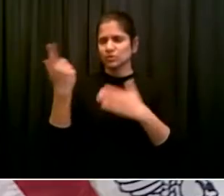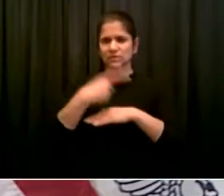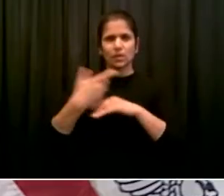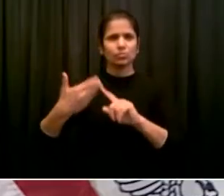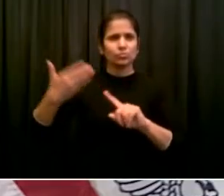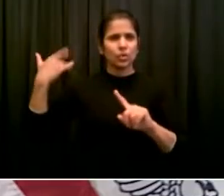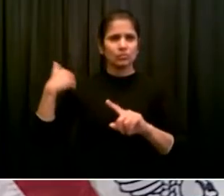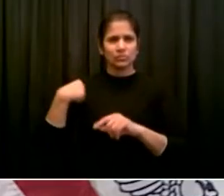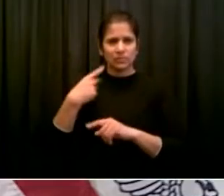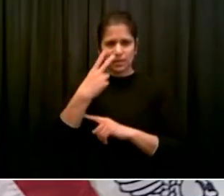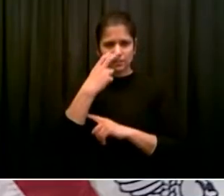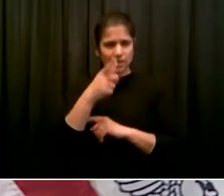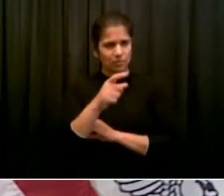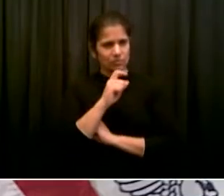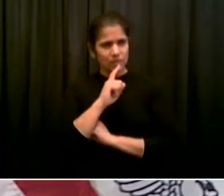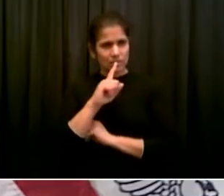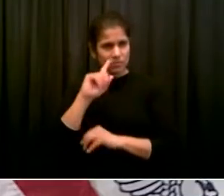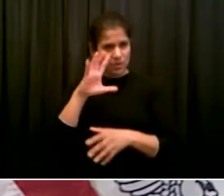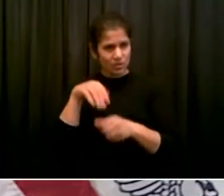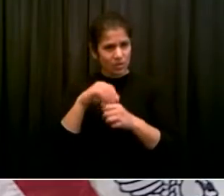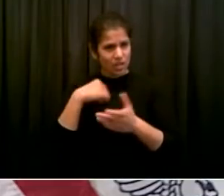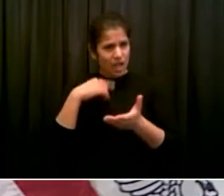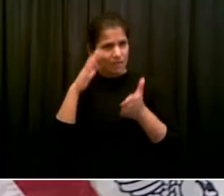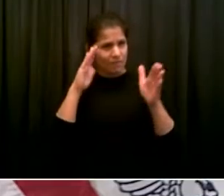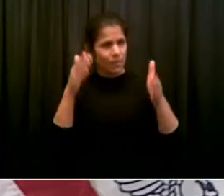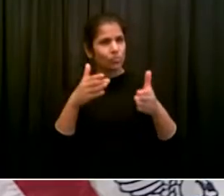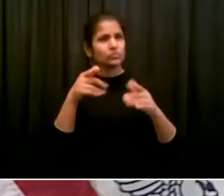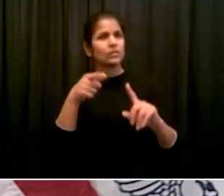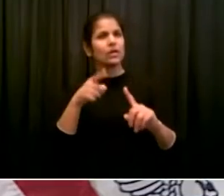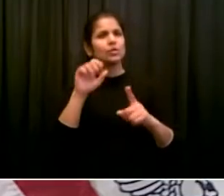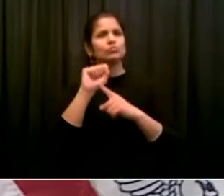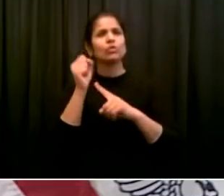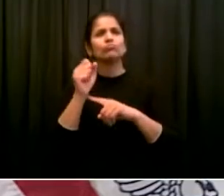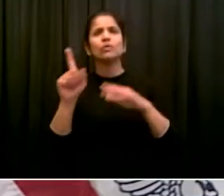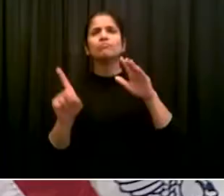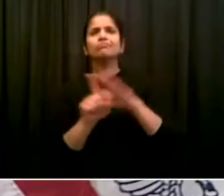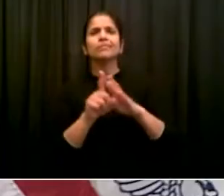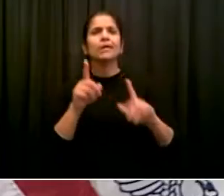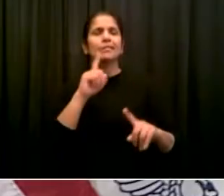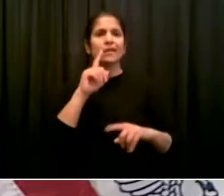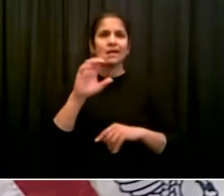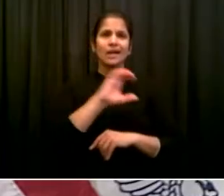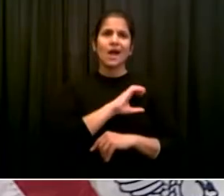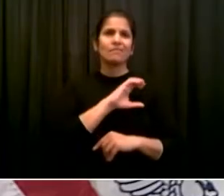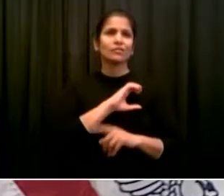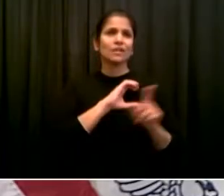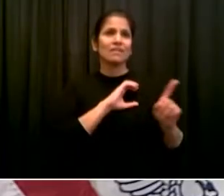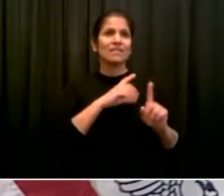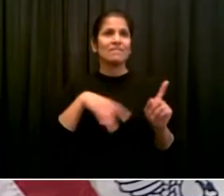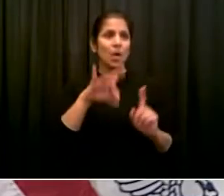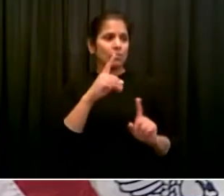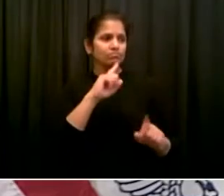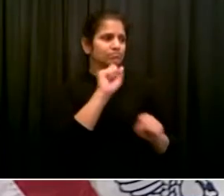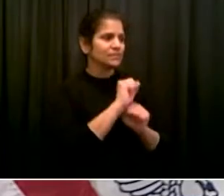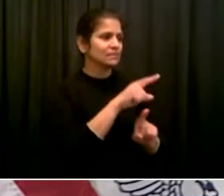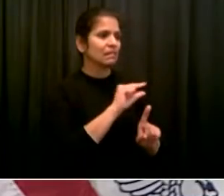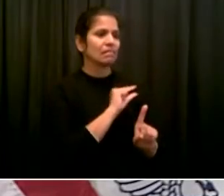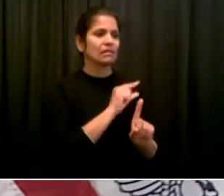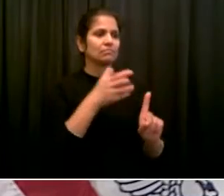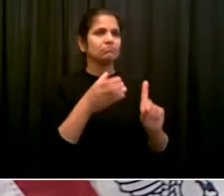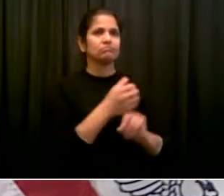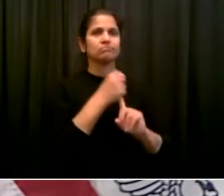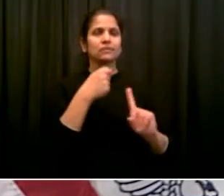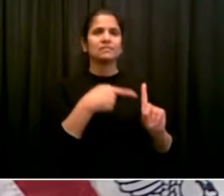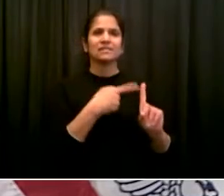focuses mainly on cases in which an officer was found or pled guilty to department charges and excludes pending cases